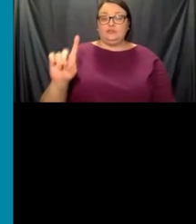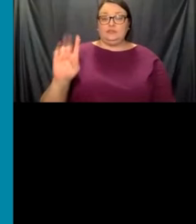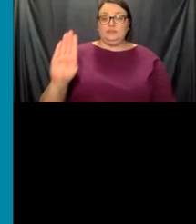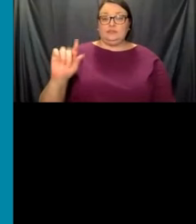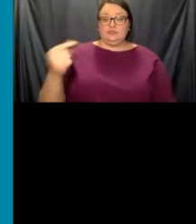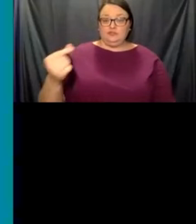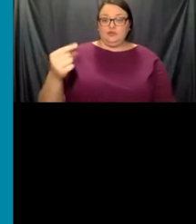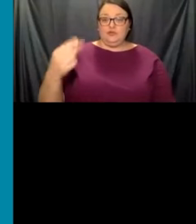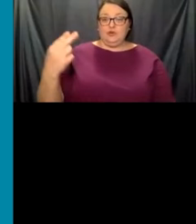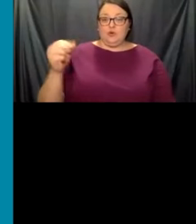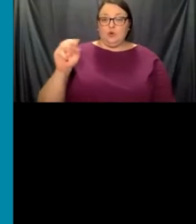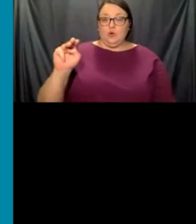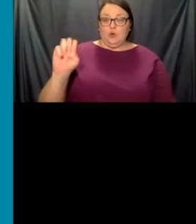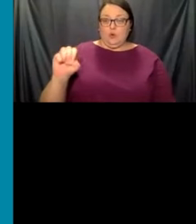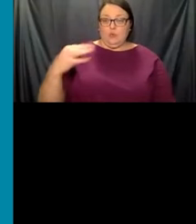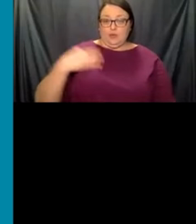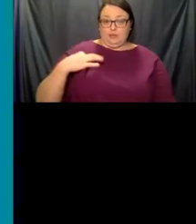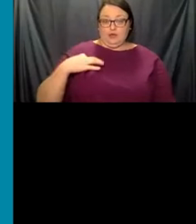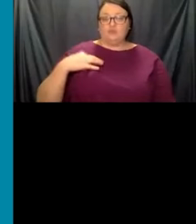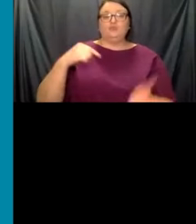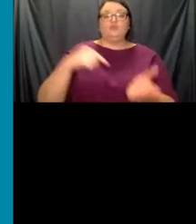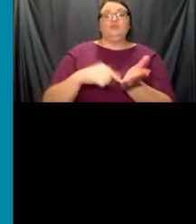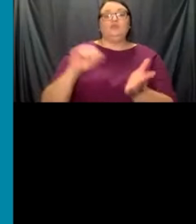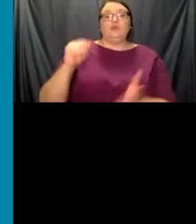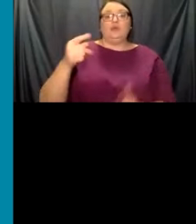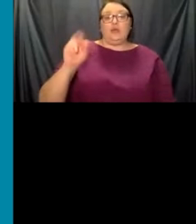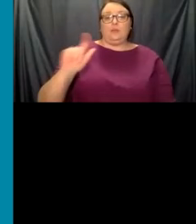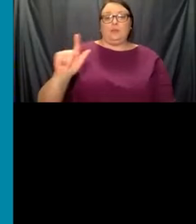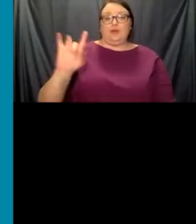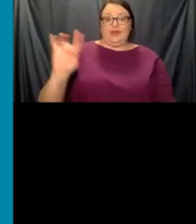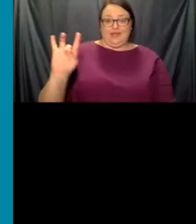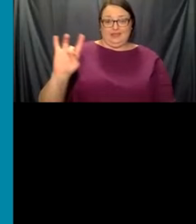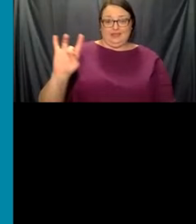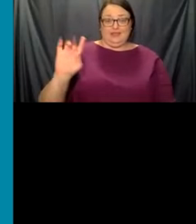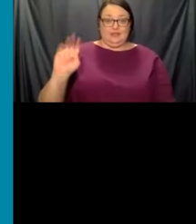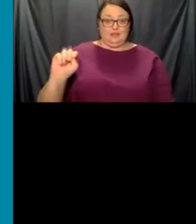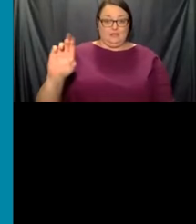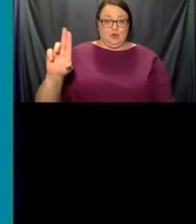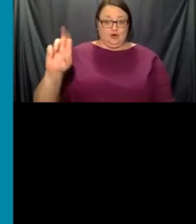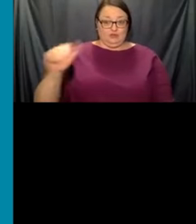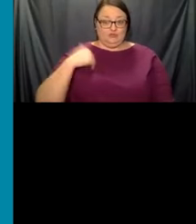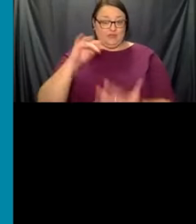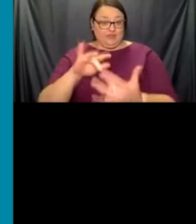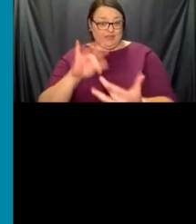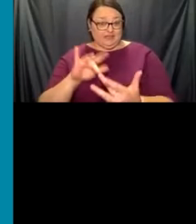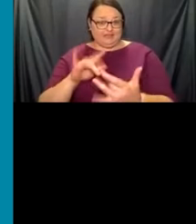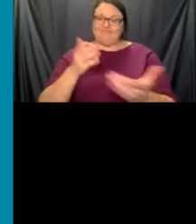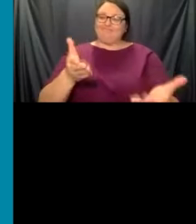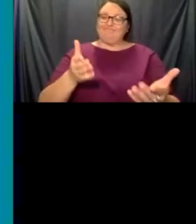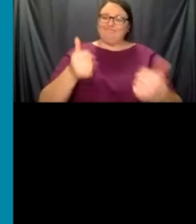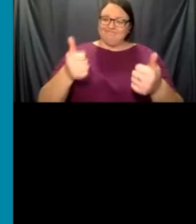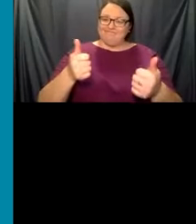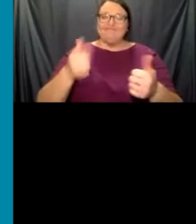home applications are due April 8th. And Marcus, I believe that you have links, there we go,